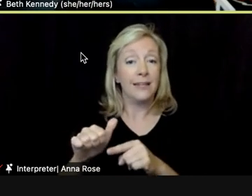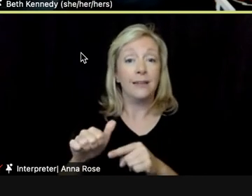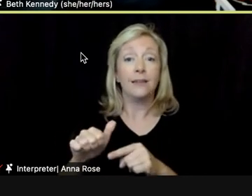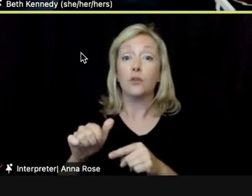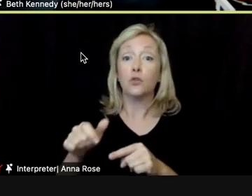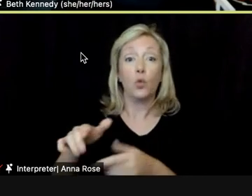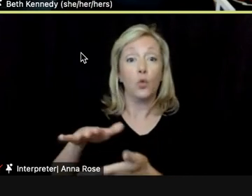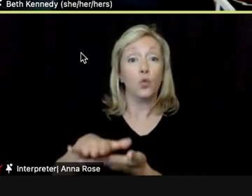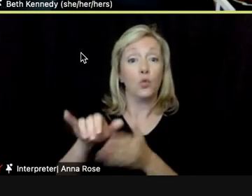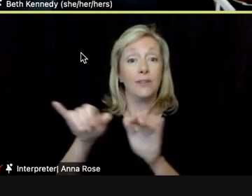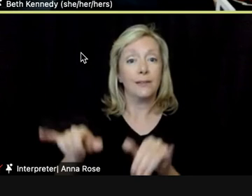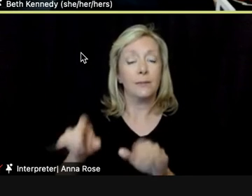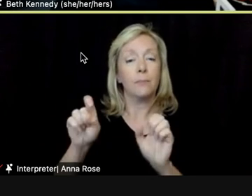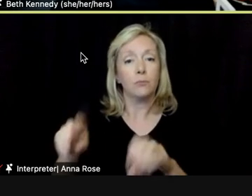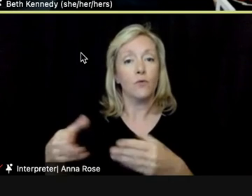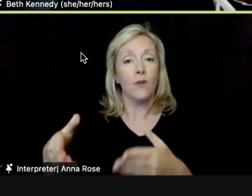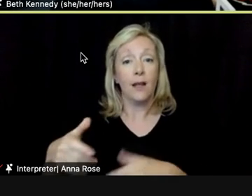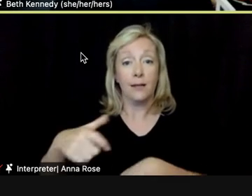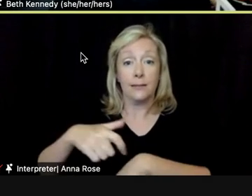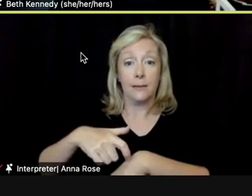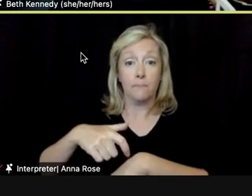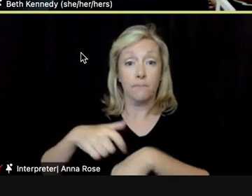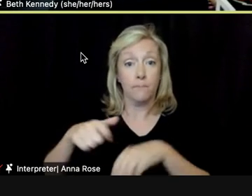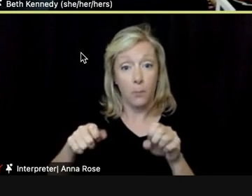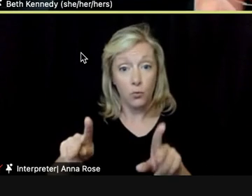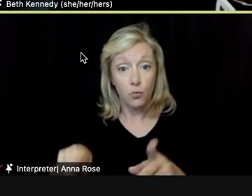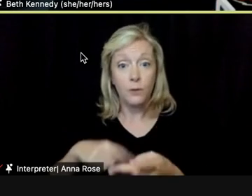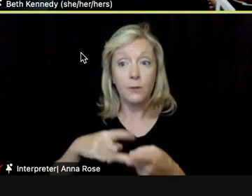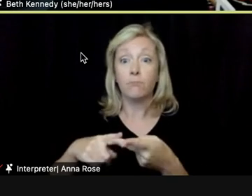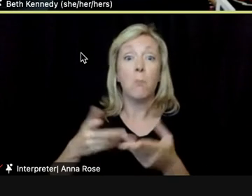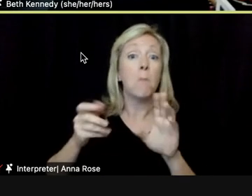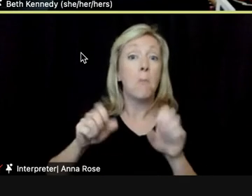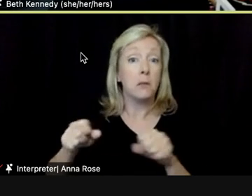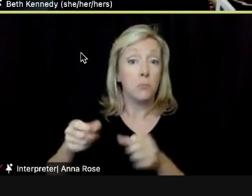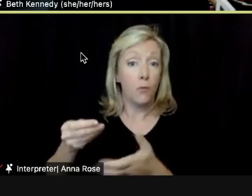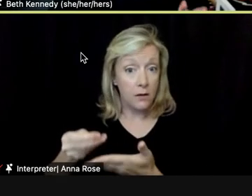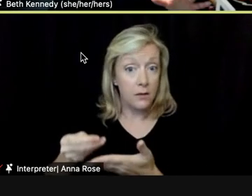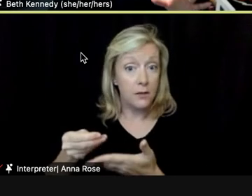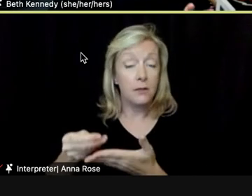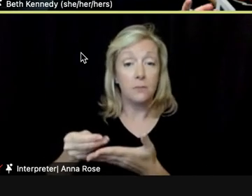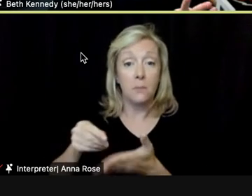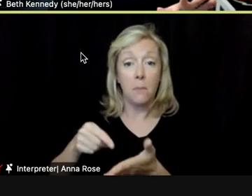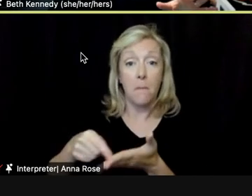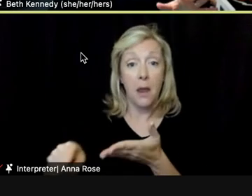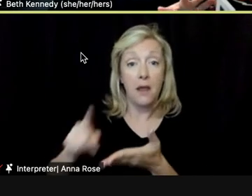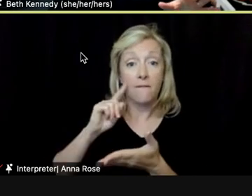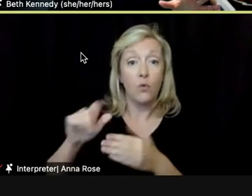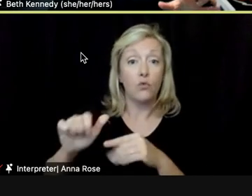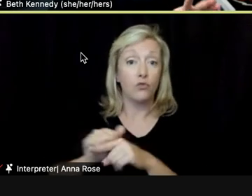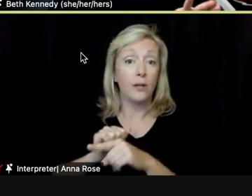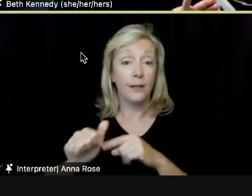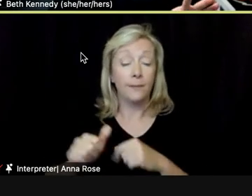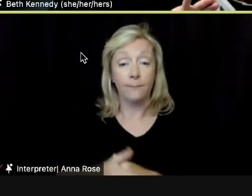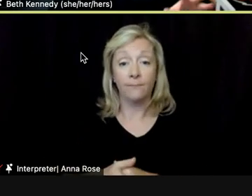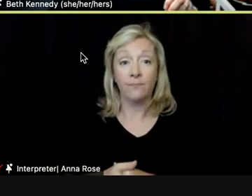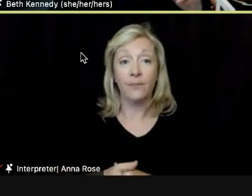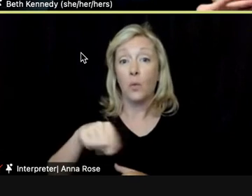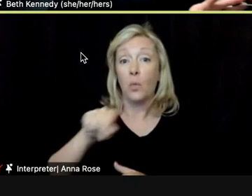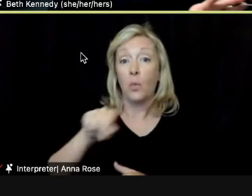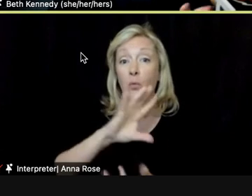interveners can access that training. So those are the 11 principles of